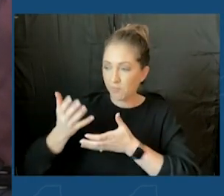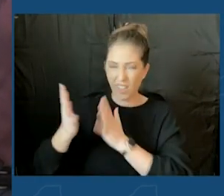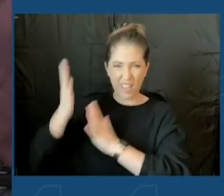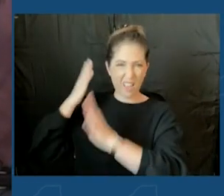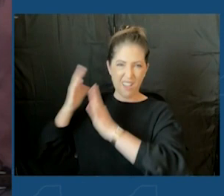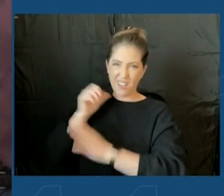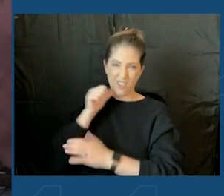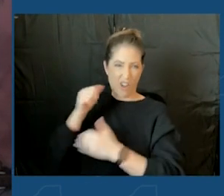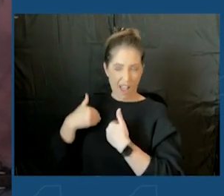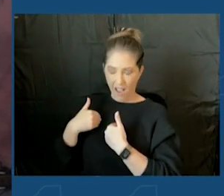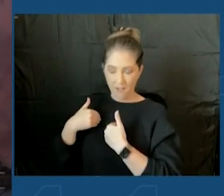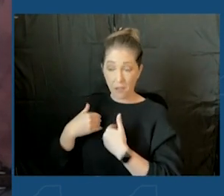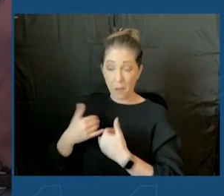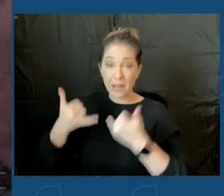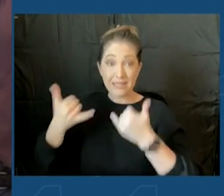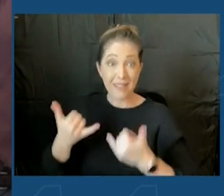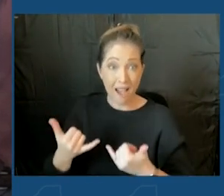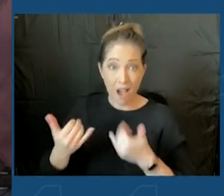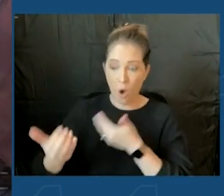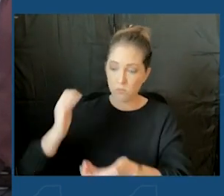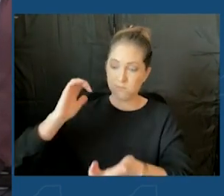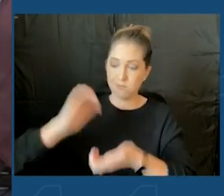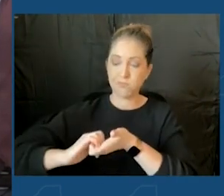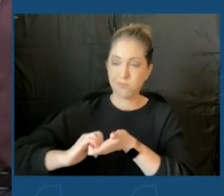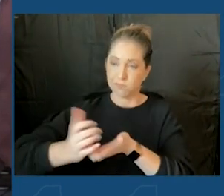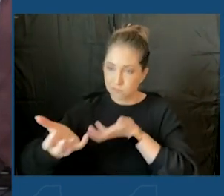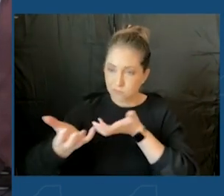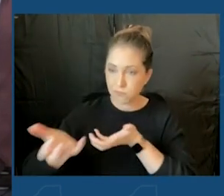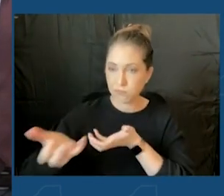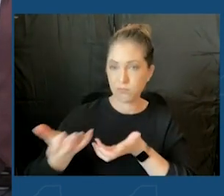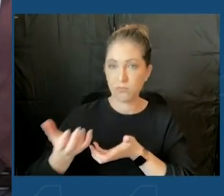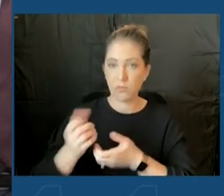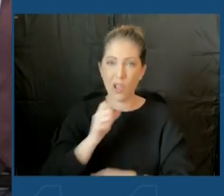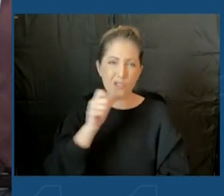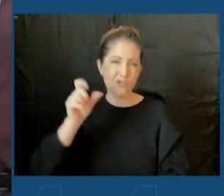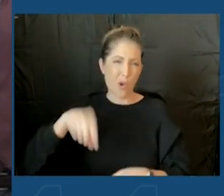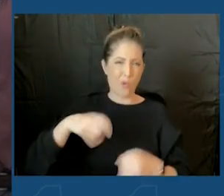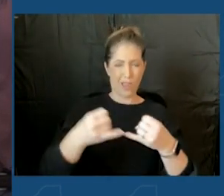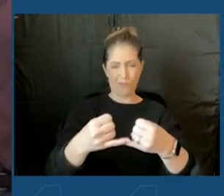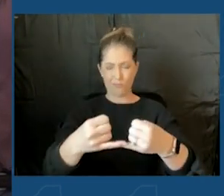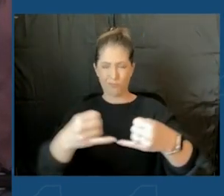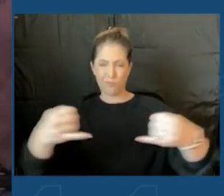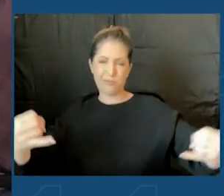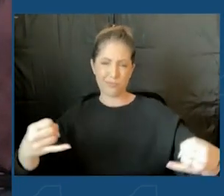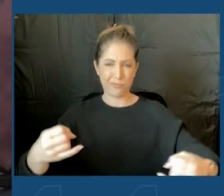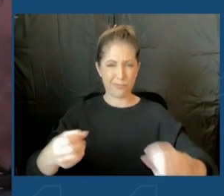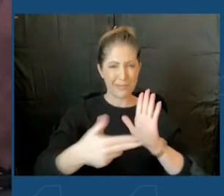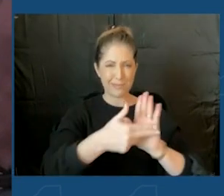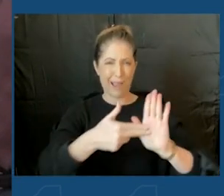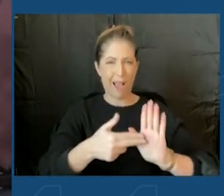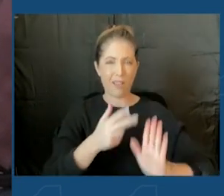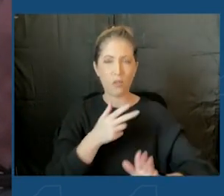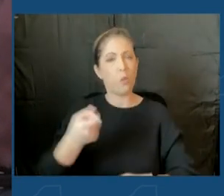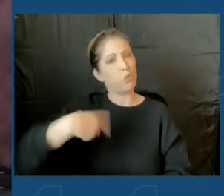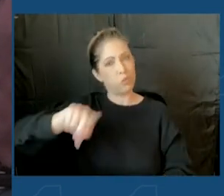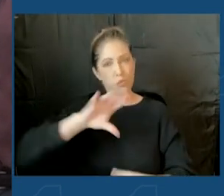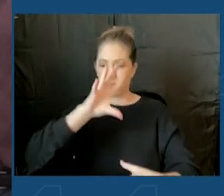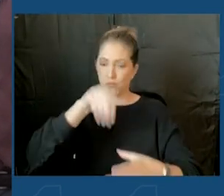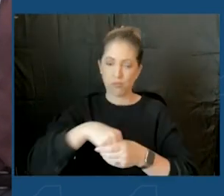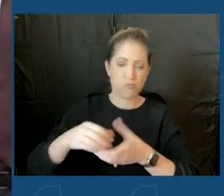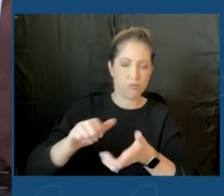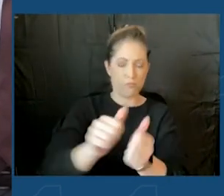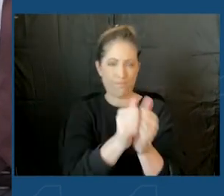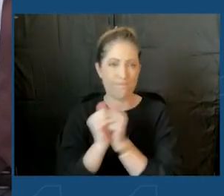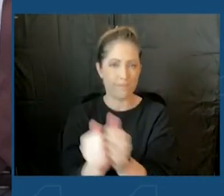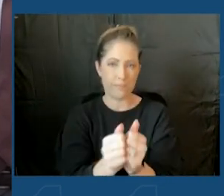This collaboration, this no boundaries and titles and jurisdictions, we're all in this together. And so we're going to